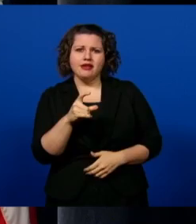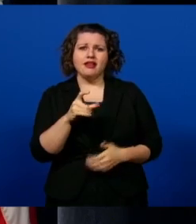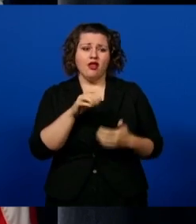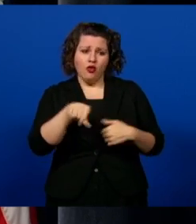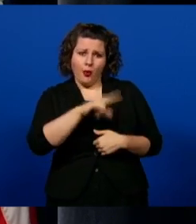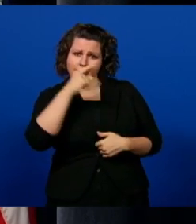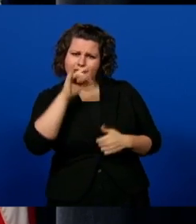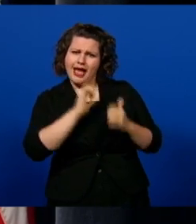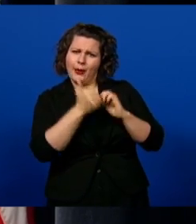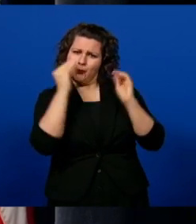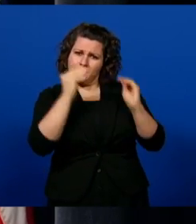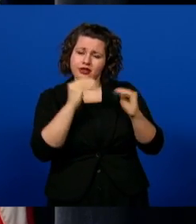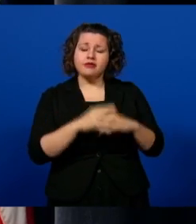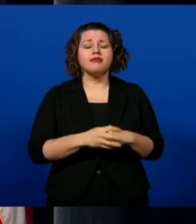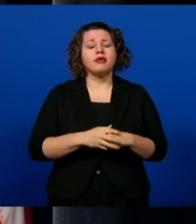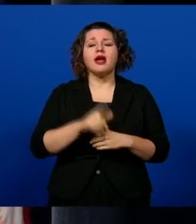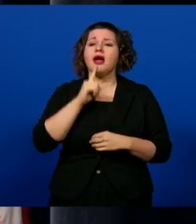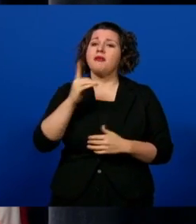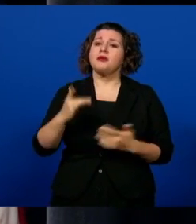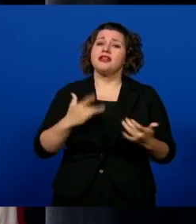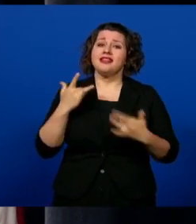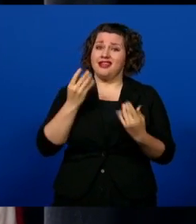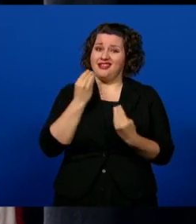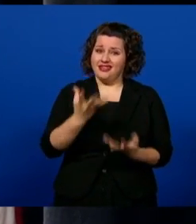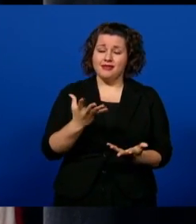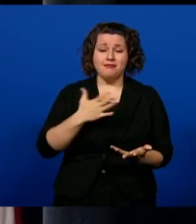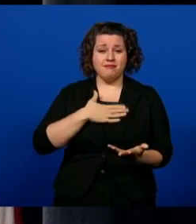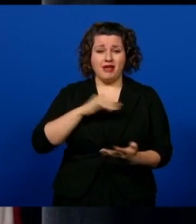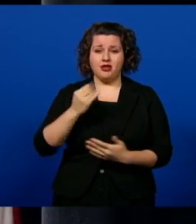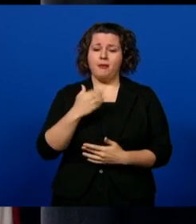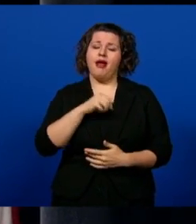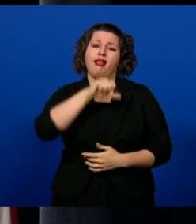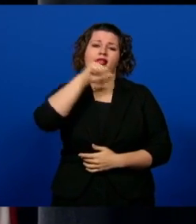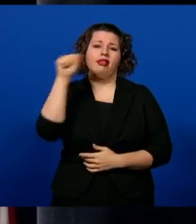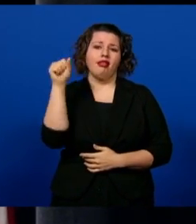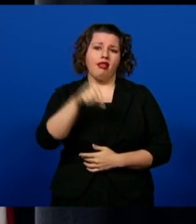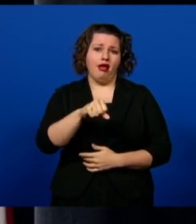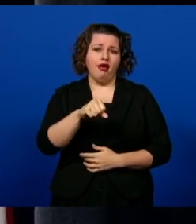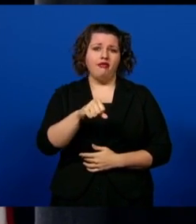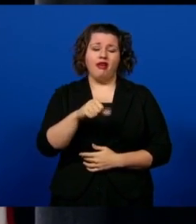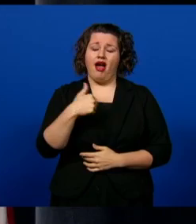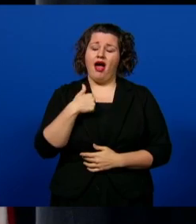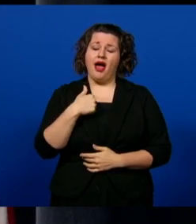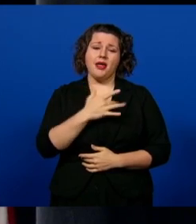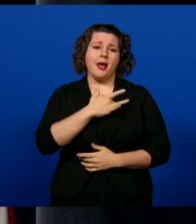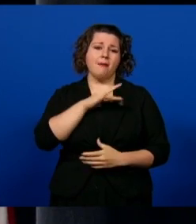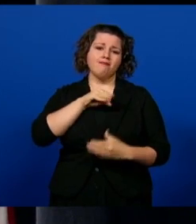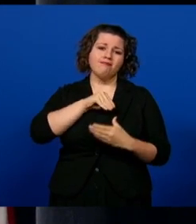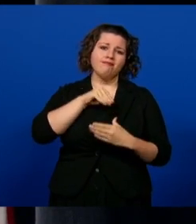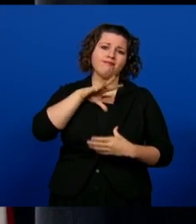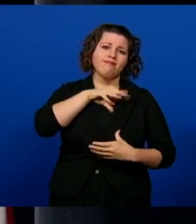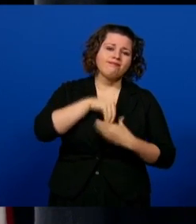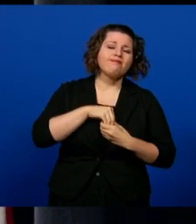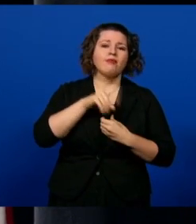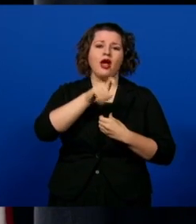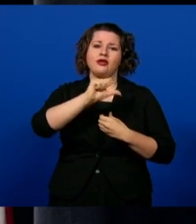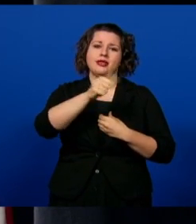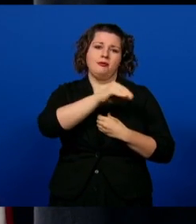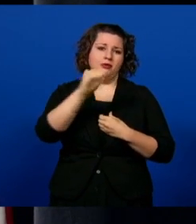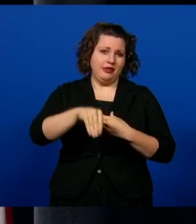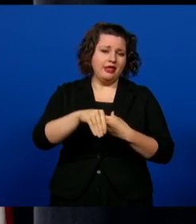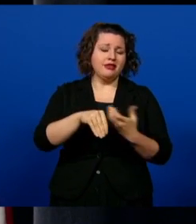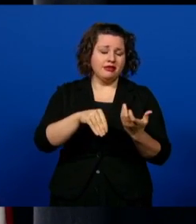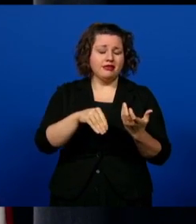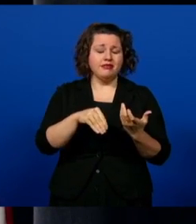kids? And I'm really excited to say that I love my job. My heart is 110% invested in Cardinal Community School